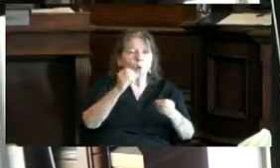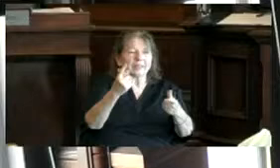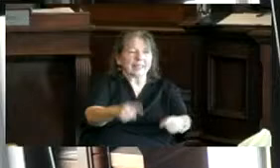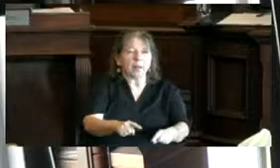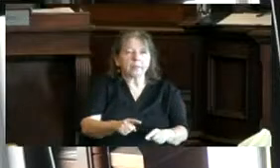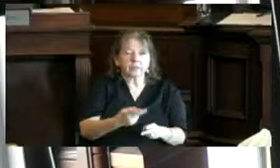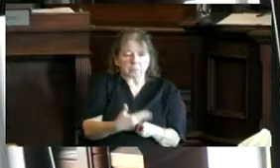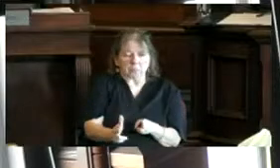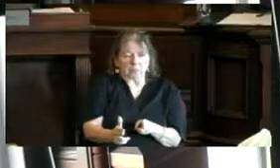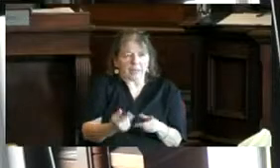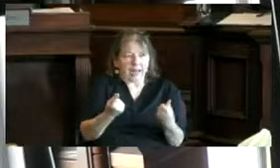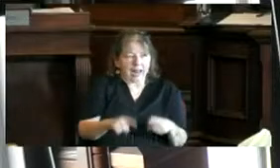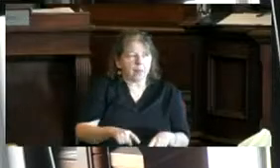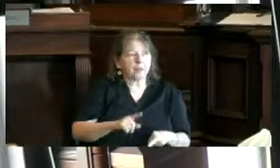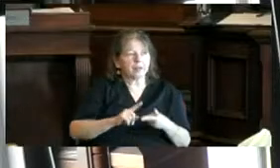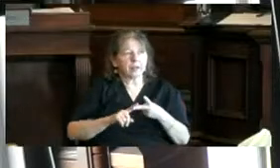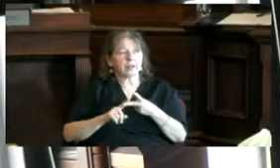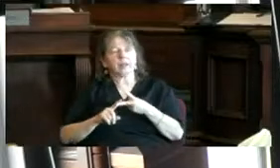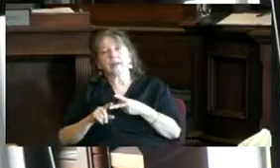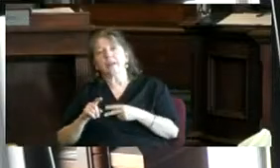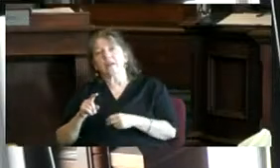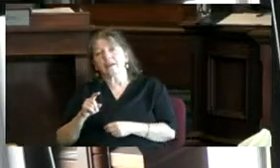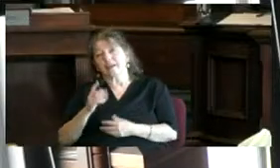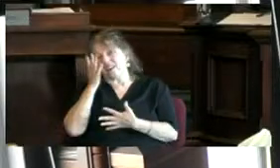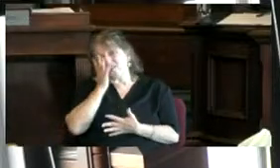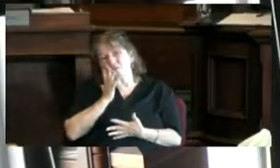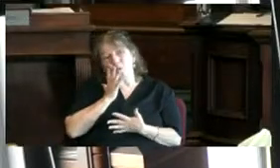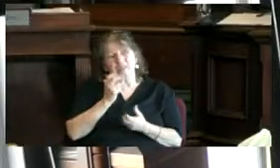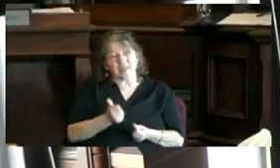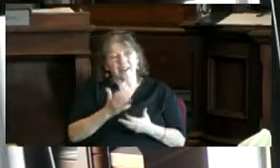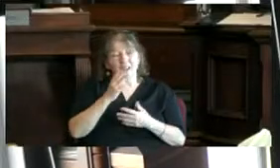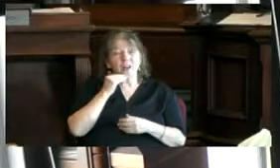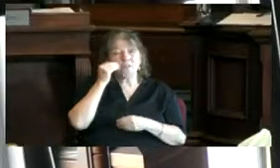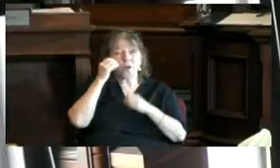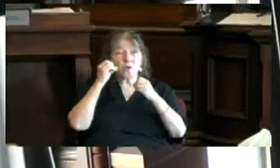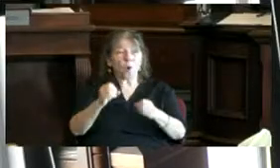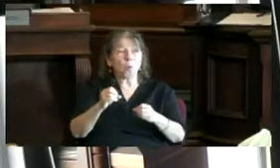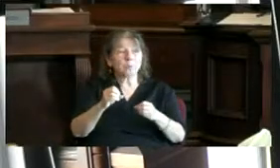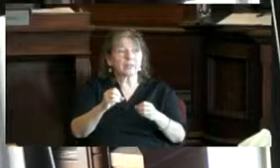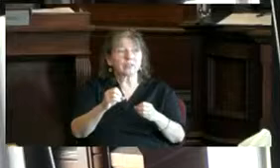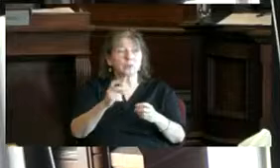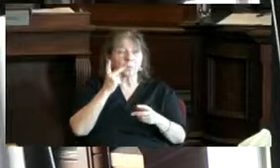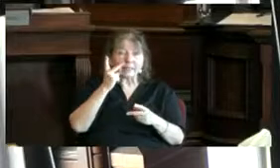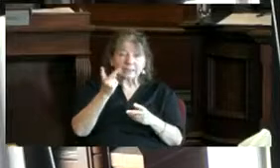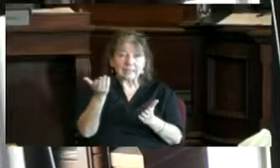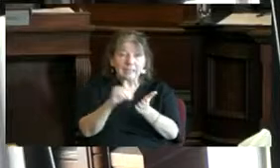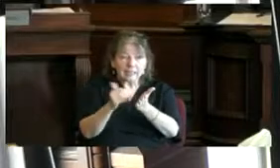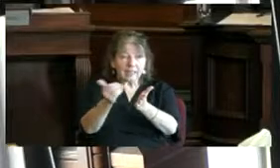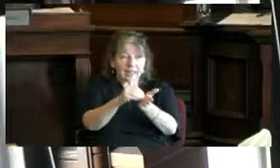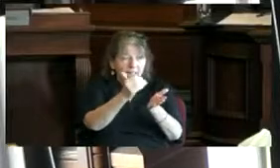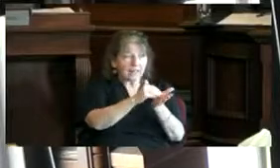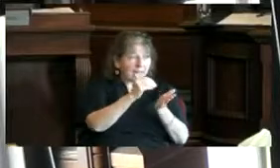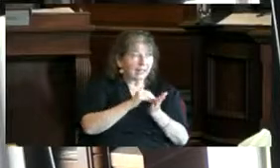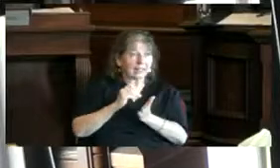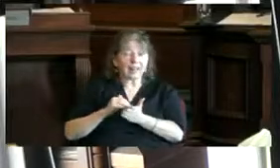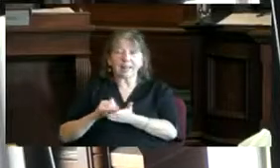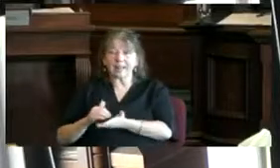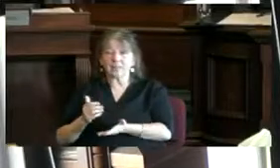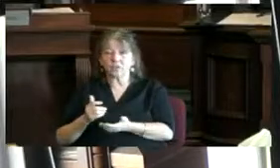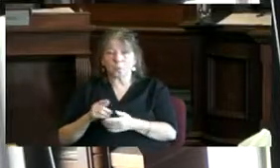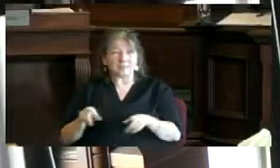of the homeless in our community are known to those who provide homeless services. So it's really, you